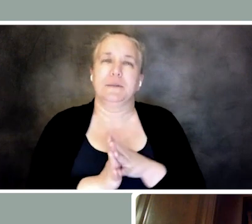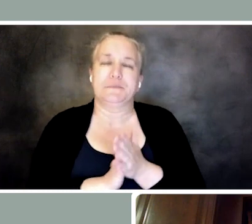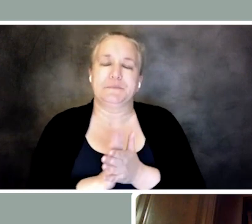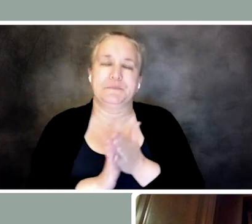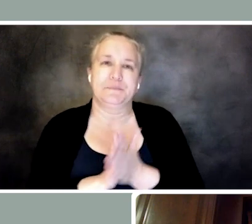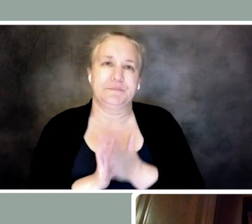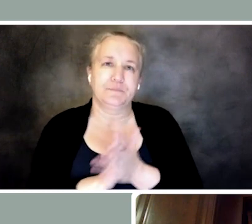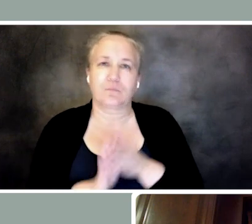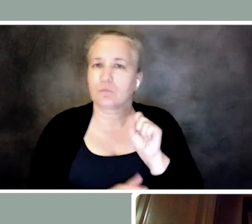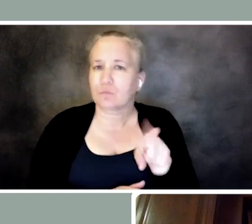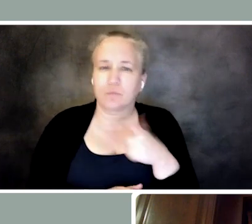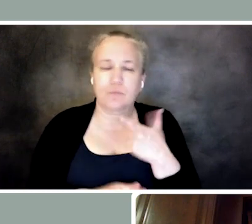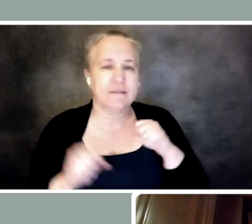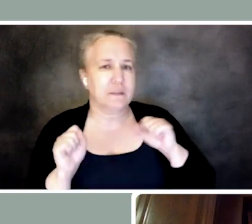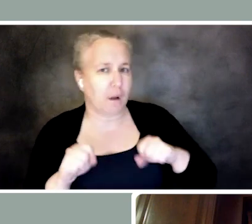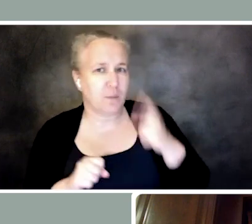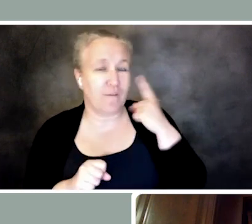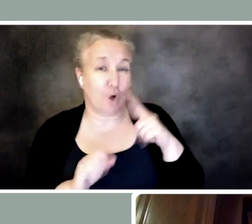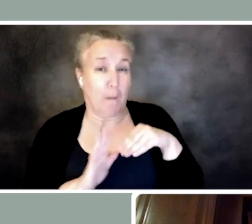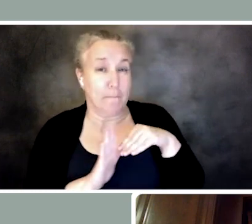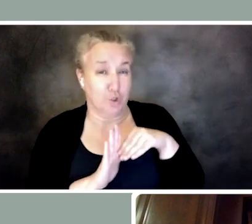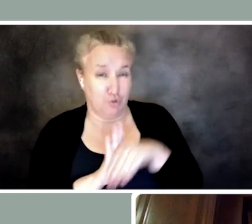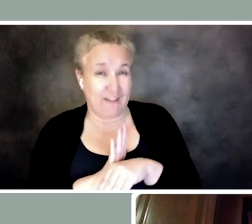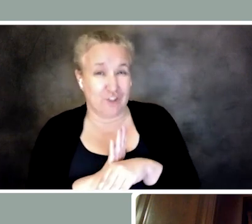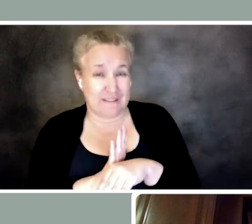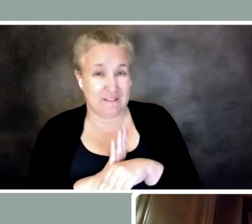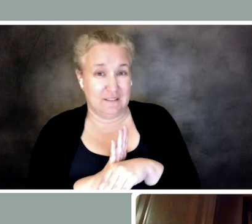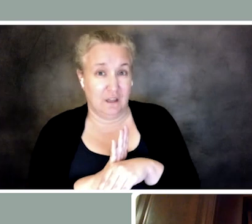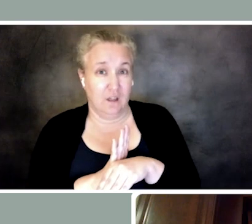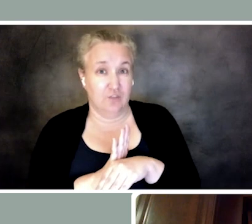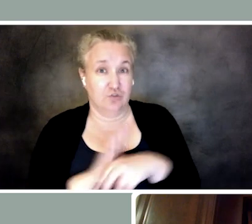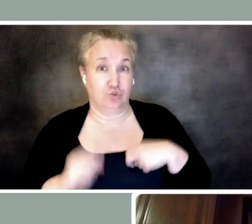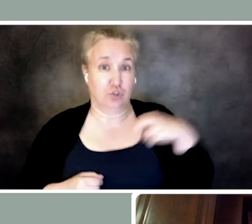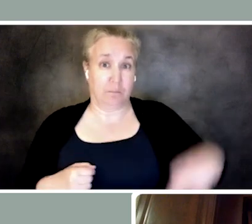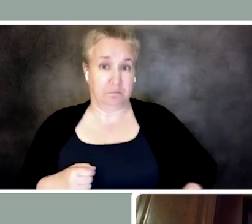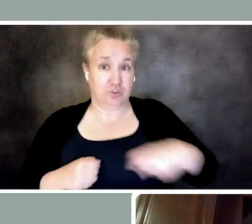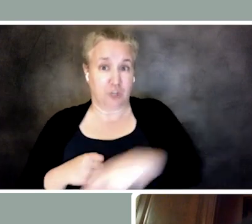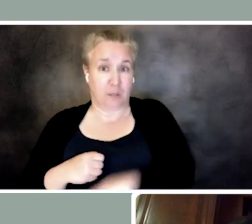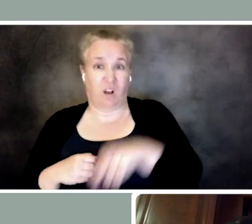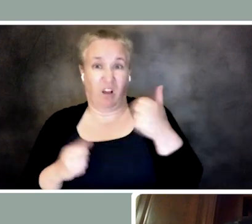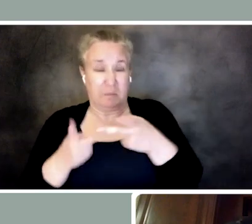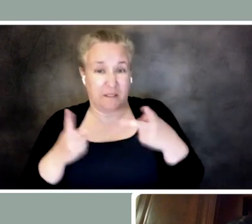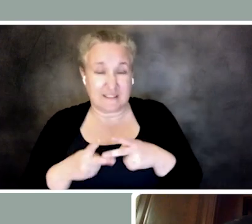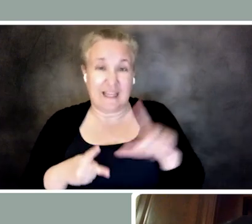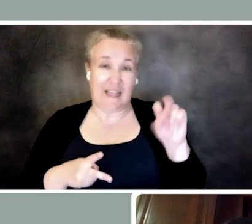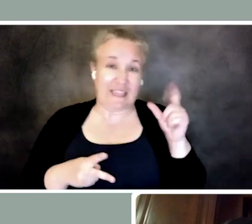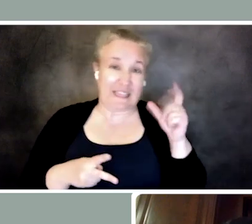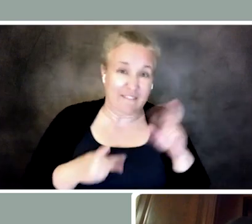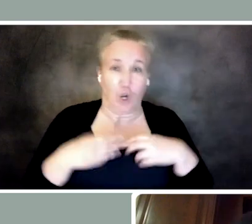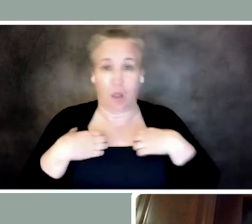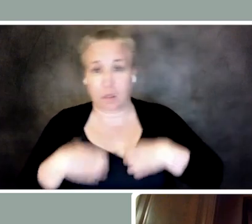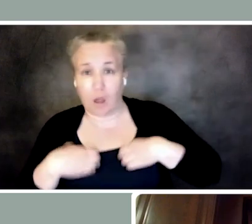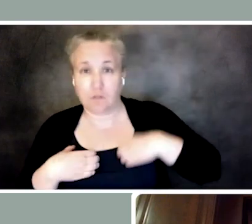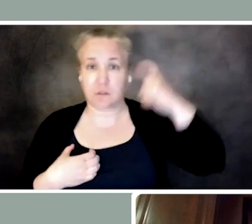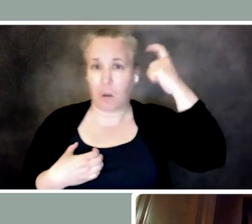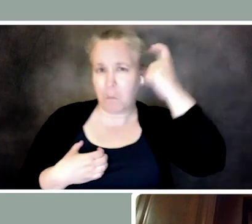Is it possible for progression to skip to other organs such as the liver, lungs, or brain? Or is it